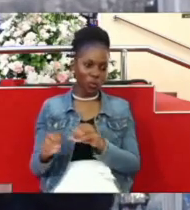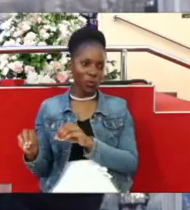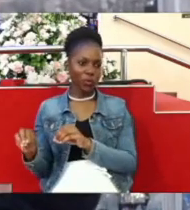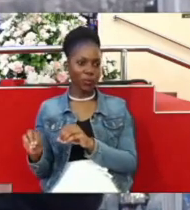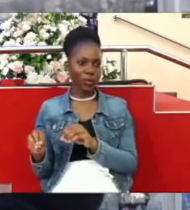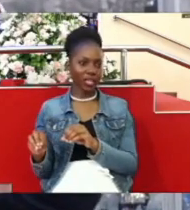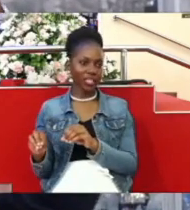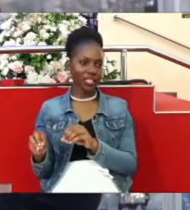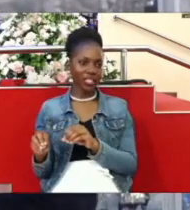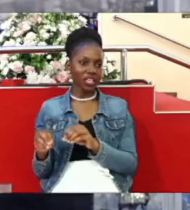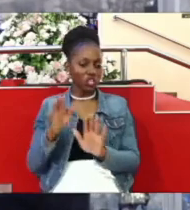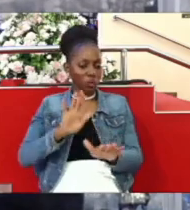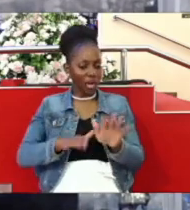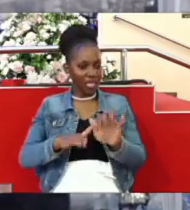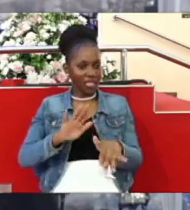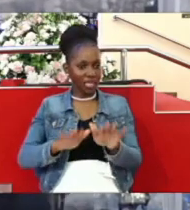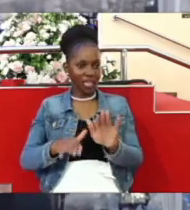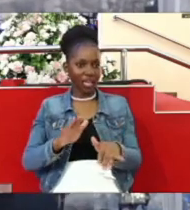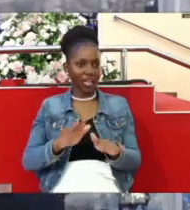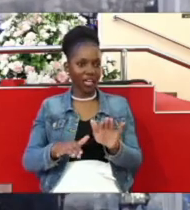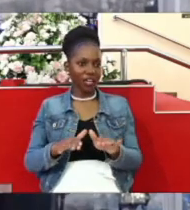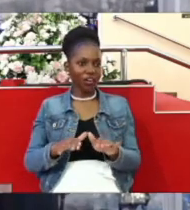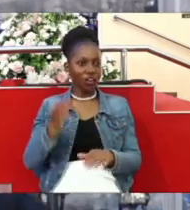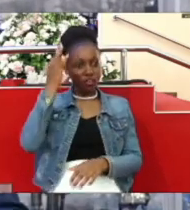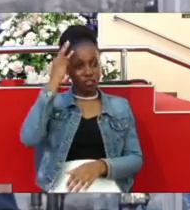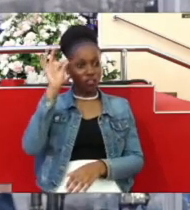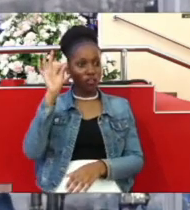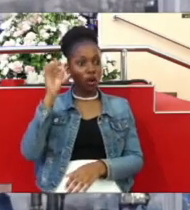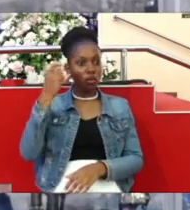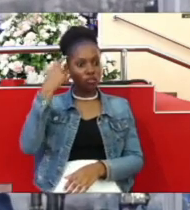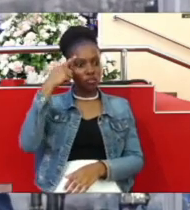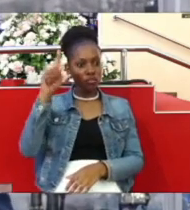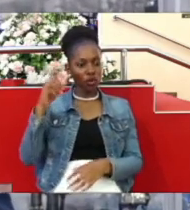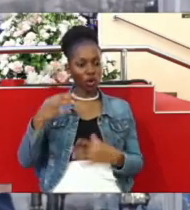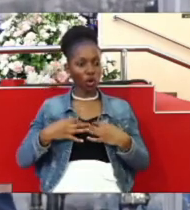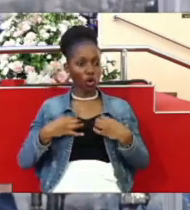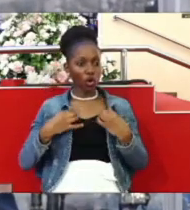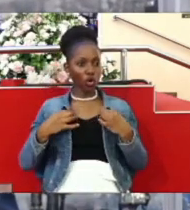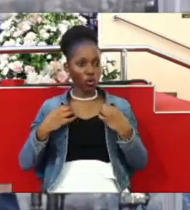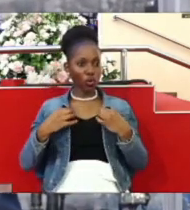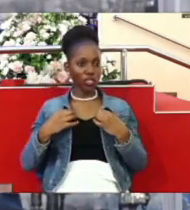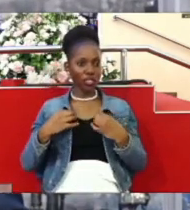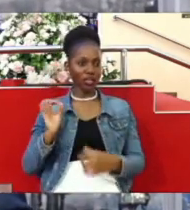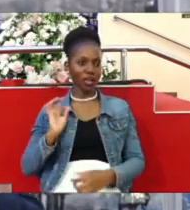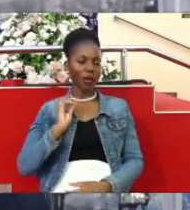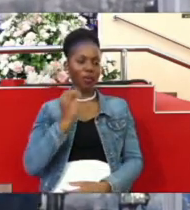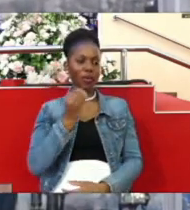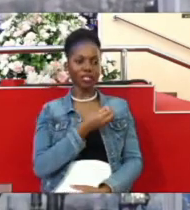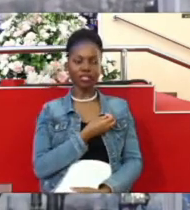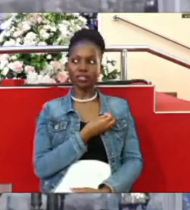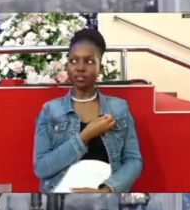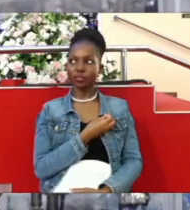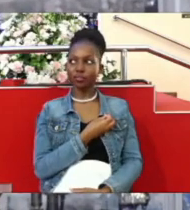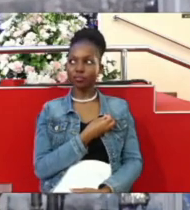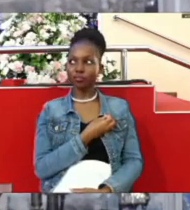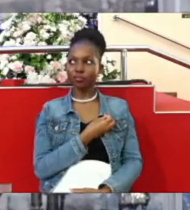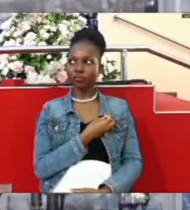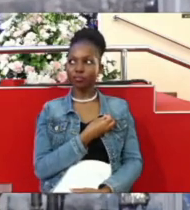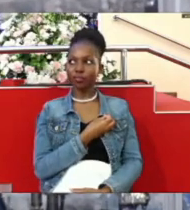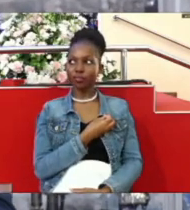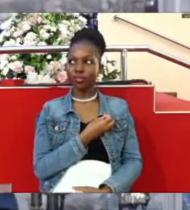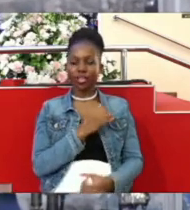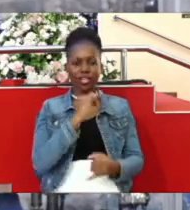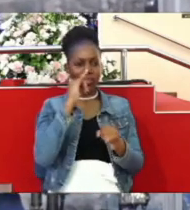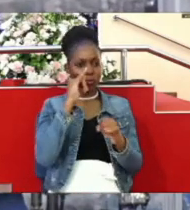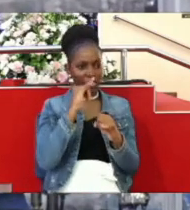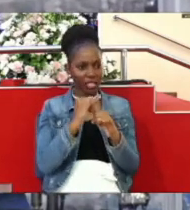Kikoro Road in town. And we went in the evening. Wakaenda kuchukua suti za wale. It was the last thing I was doing that